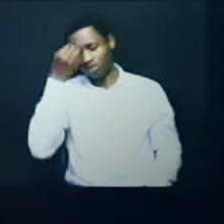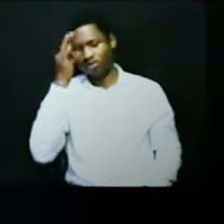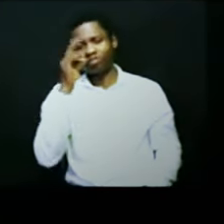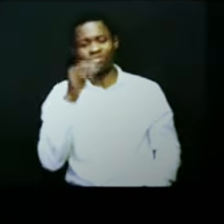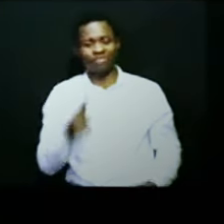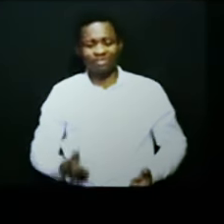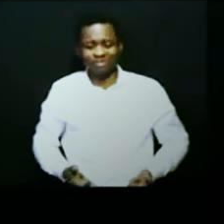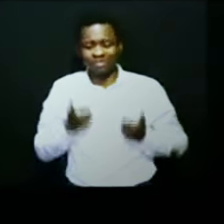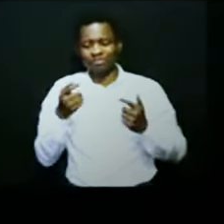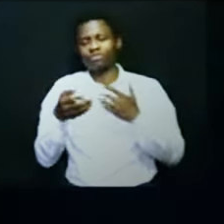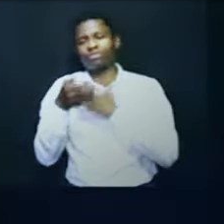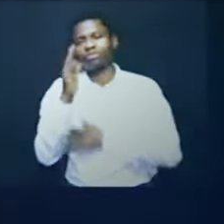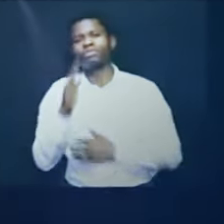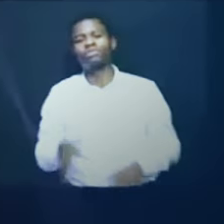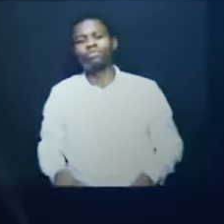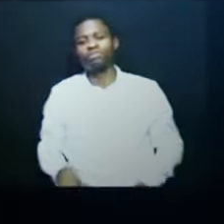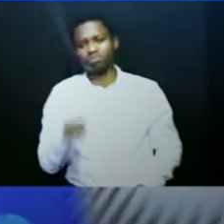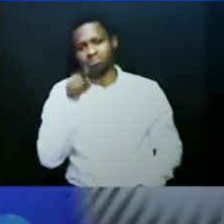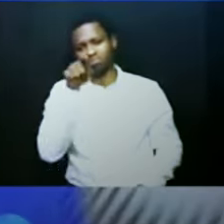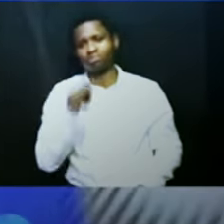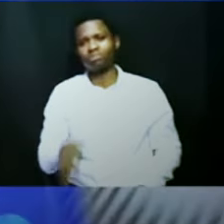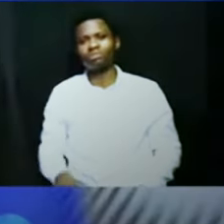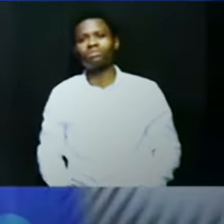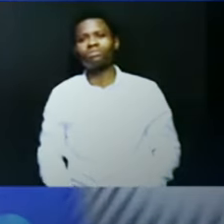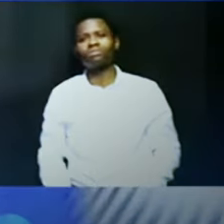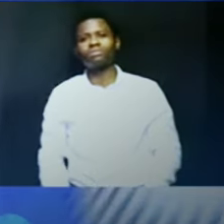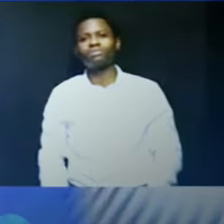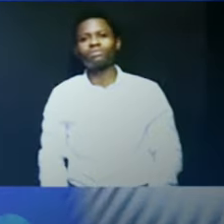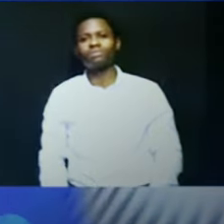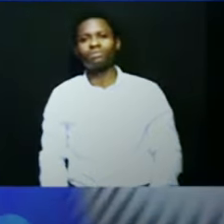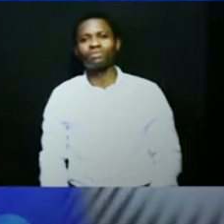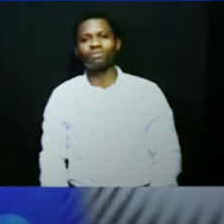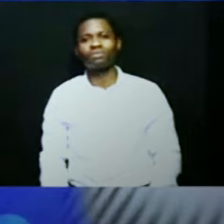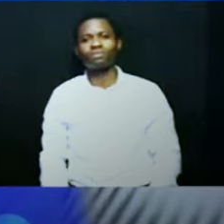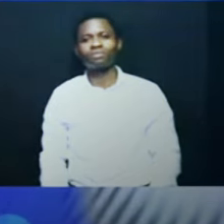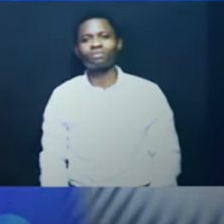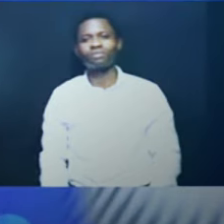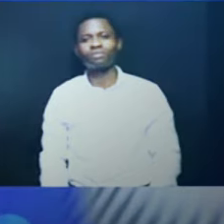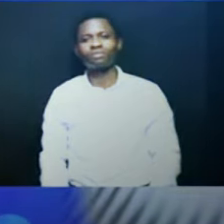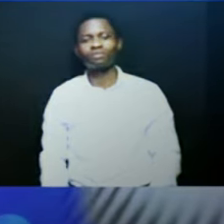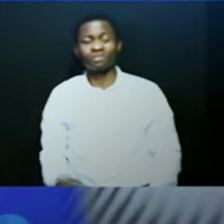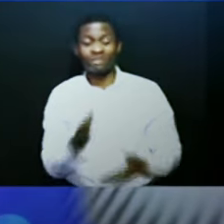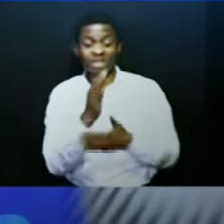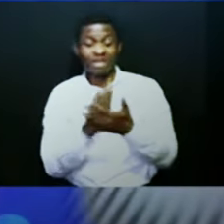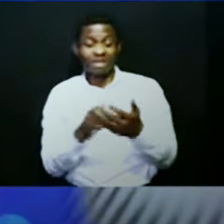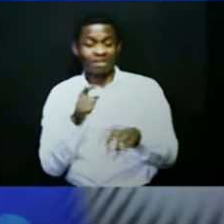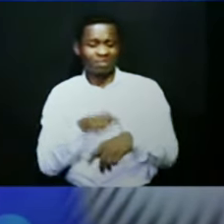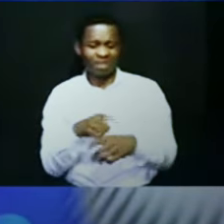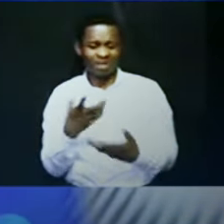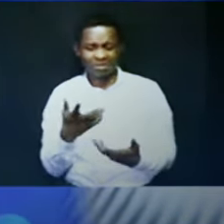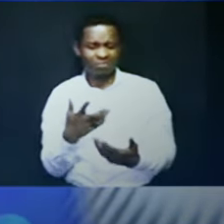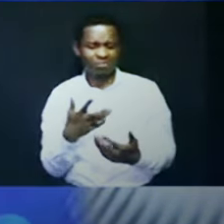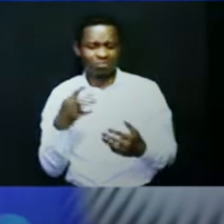There are sometimes when I'm disturbed and I just don't want to be disturbed.